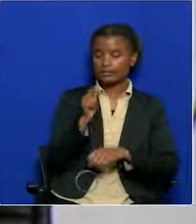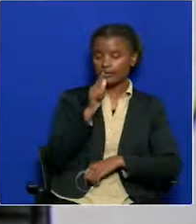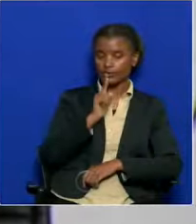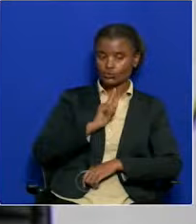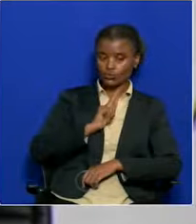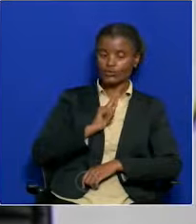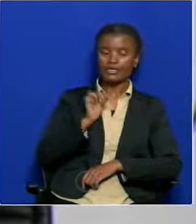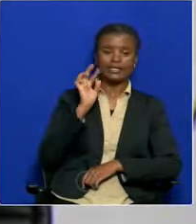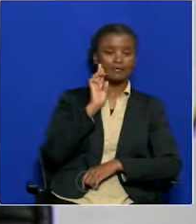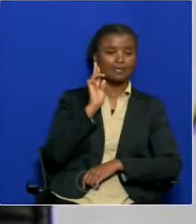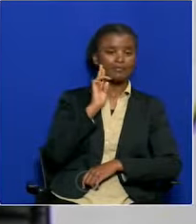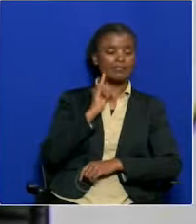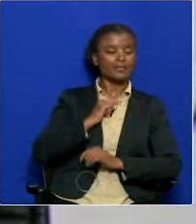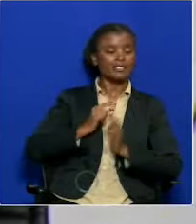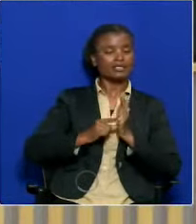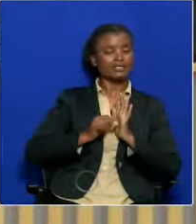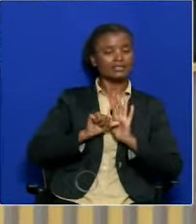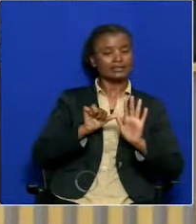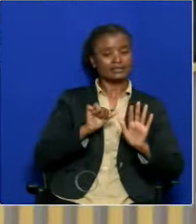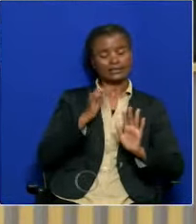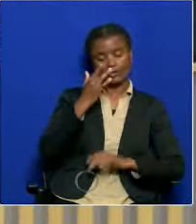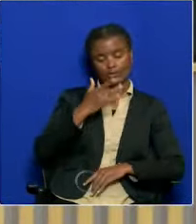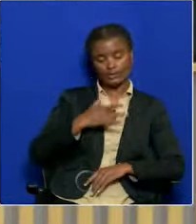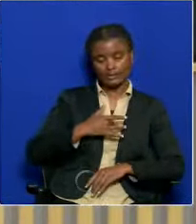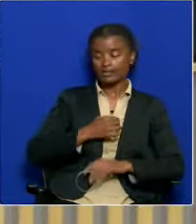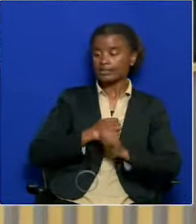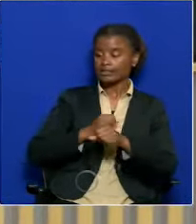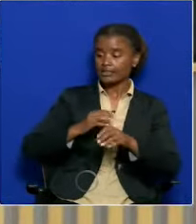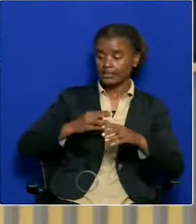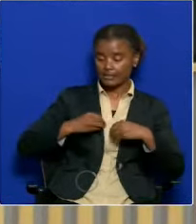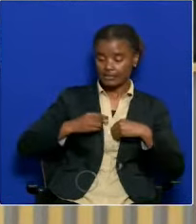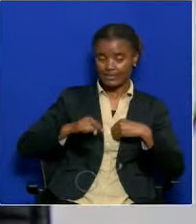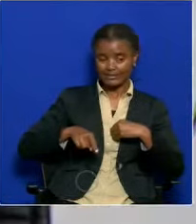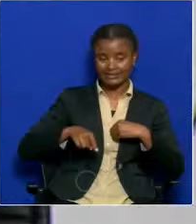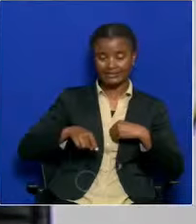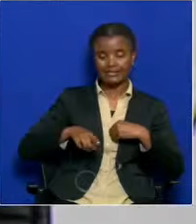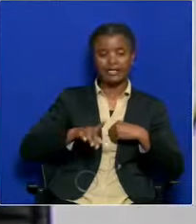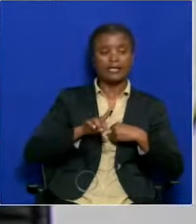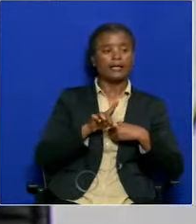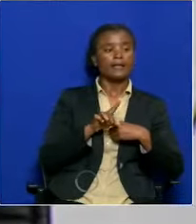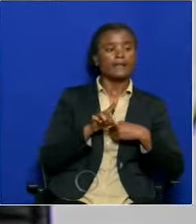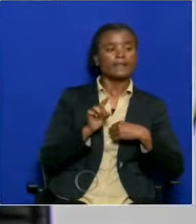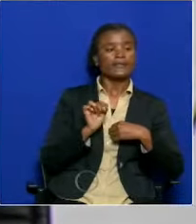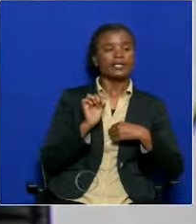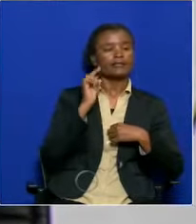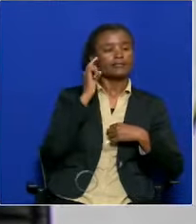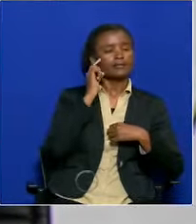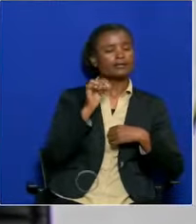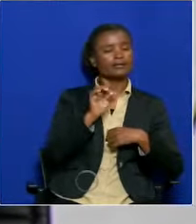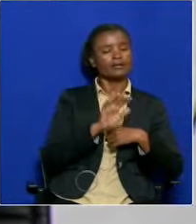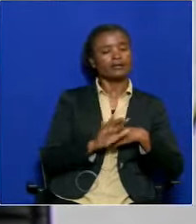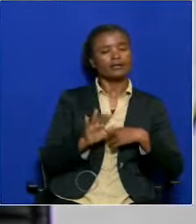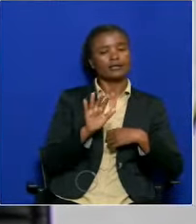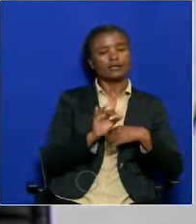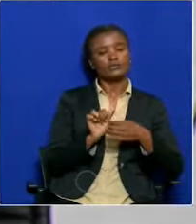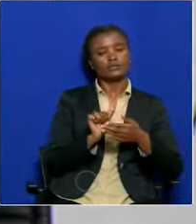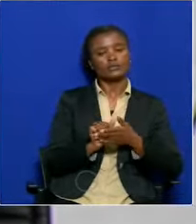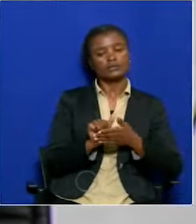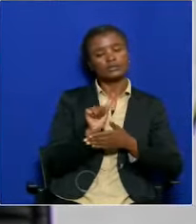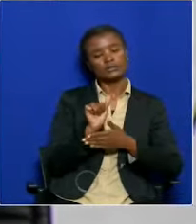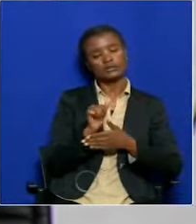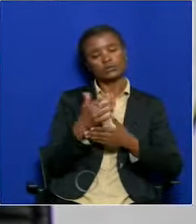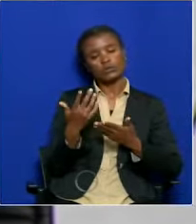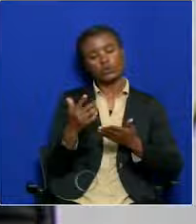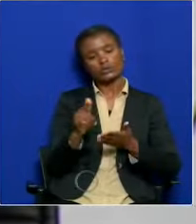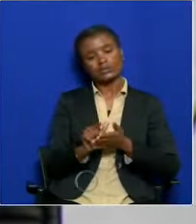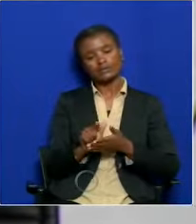sick. I accept that. Yeah, and then I think around 16, 17, that is